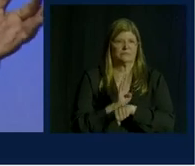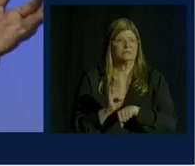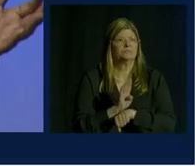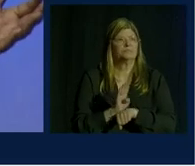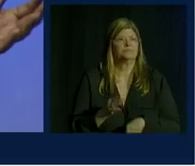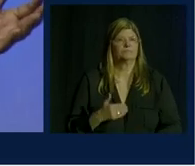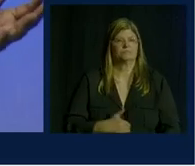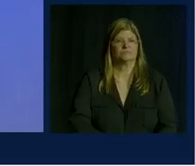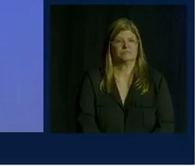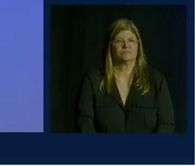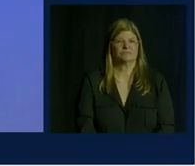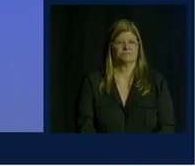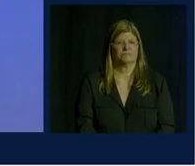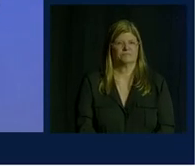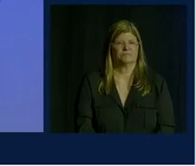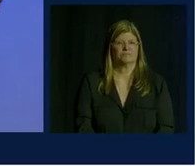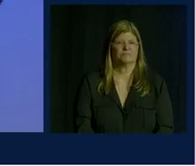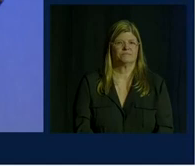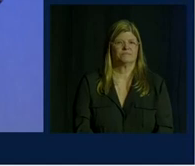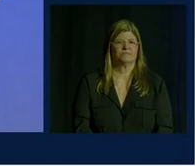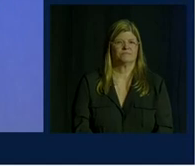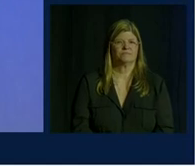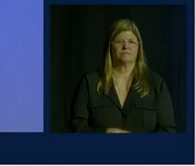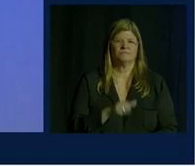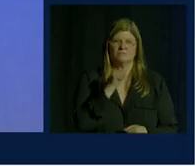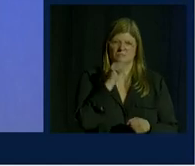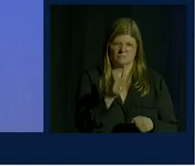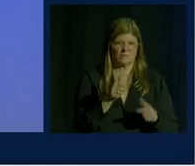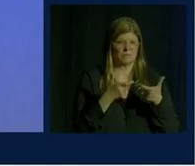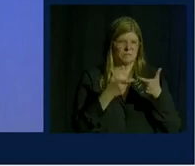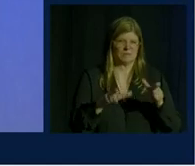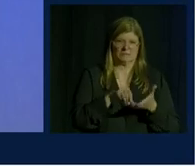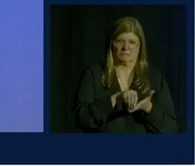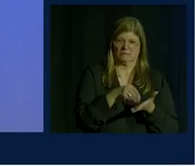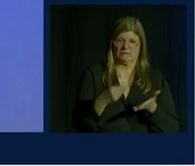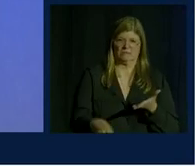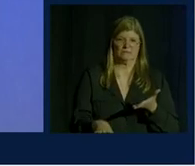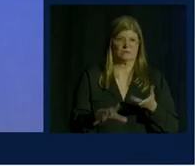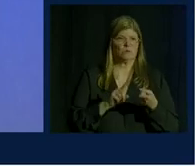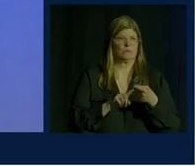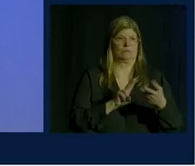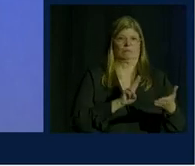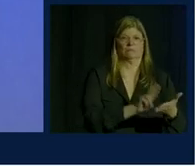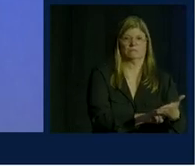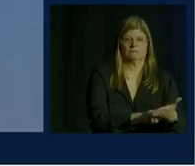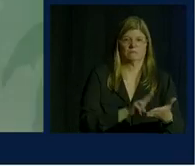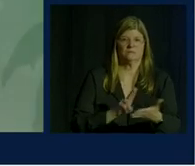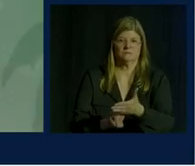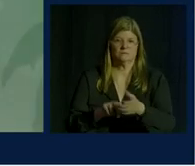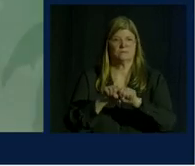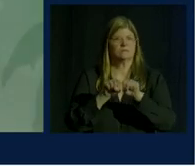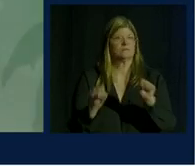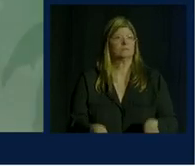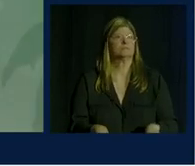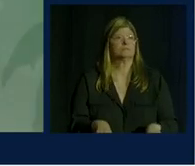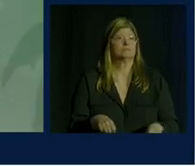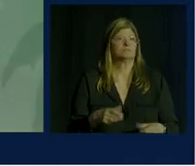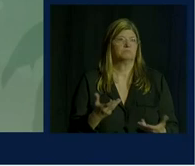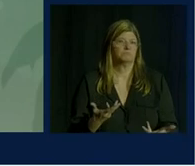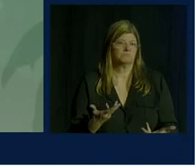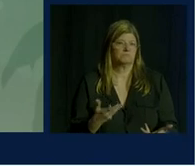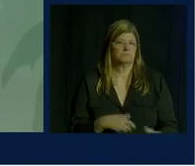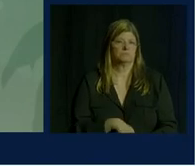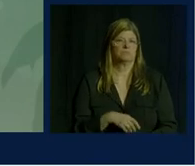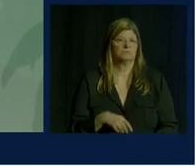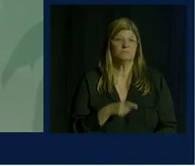expense to sign on to these two different platforms. Can you speak to that a little bit? Absolutely. So again, going back to